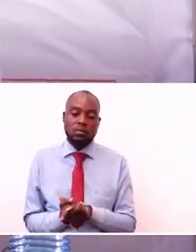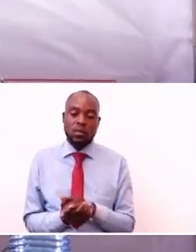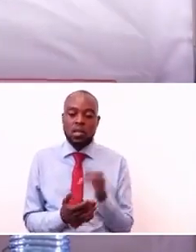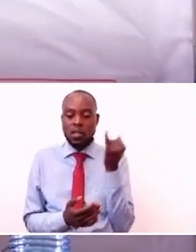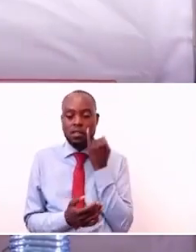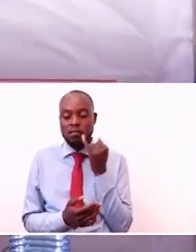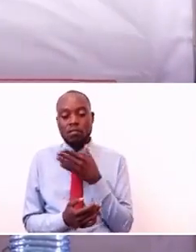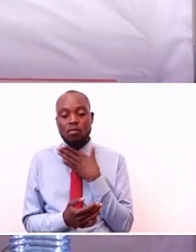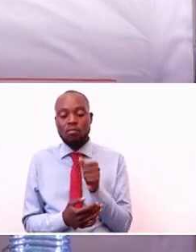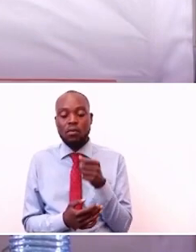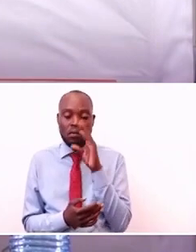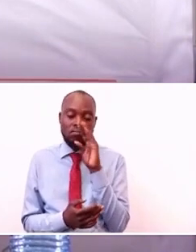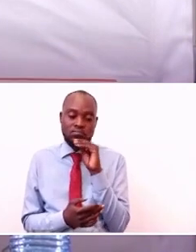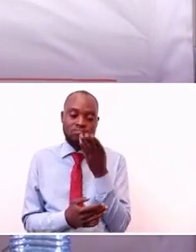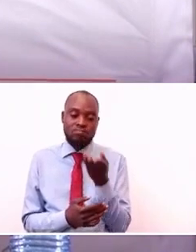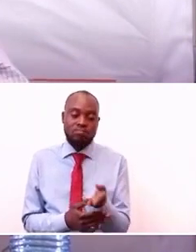to talk about